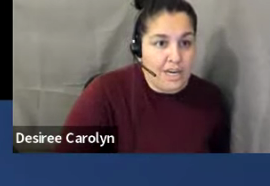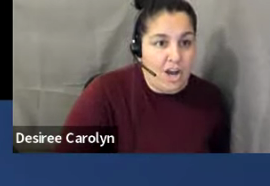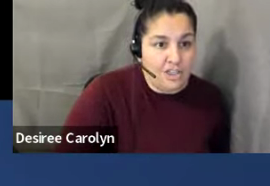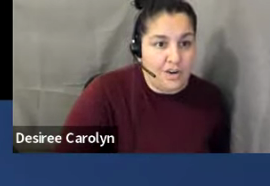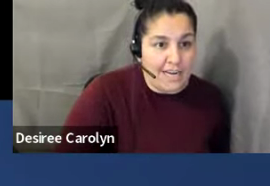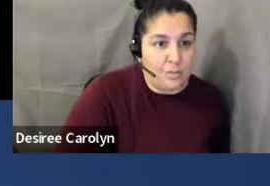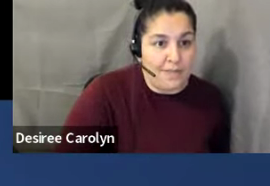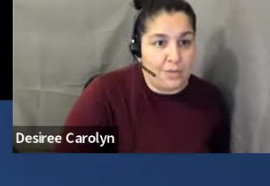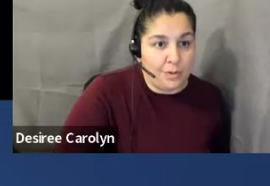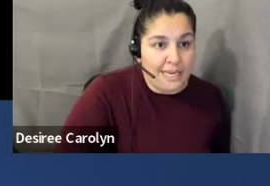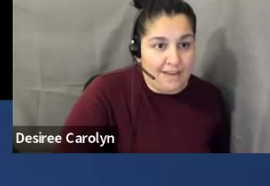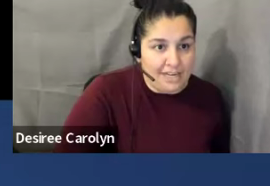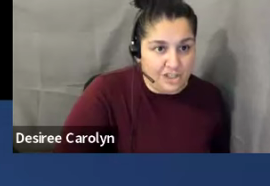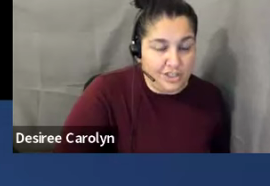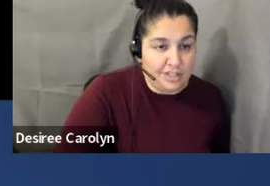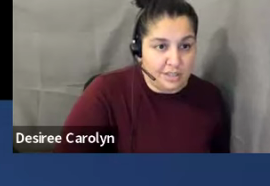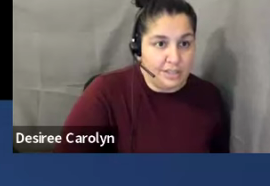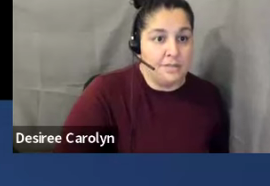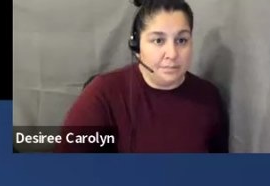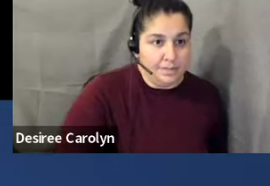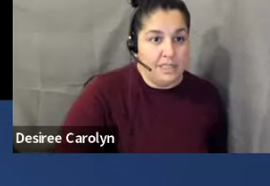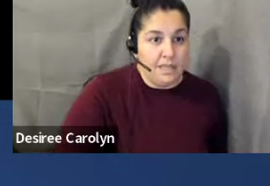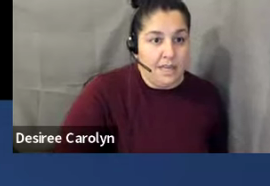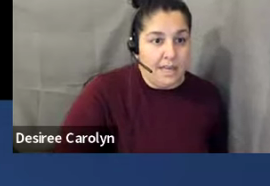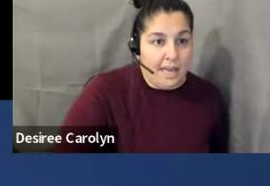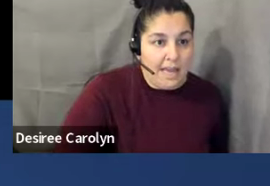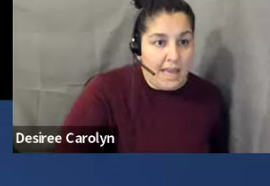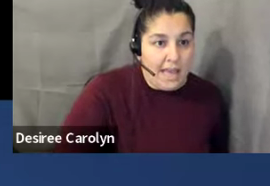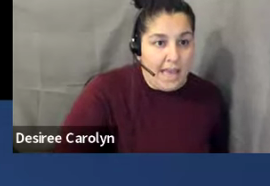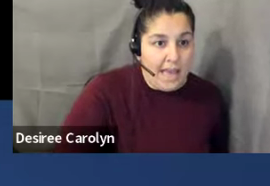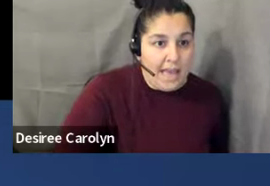So we contract with three vendors.